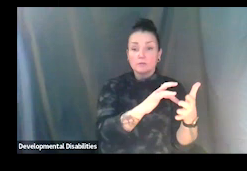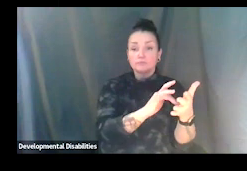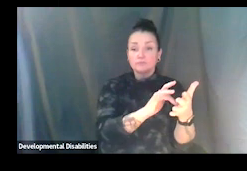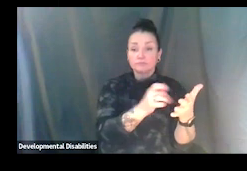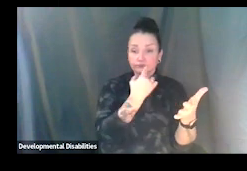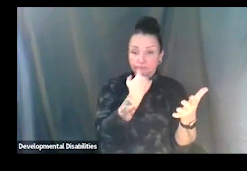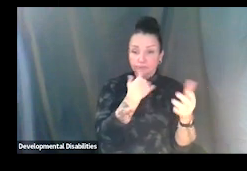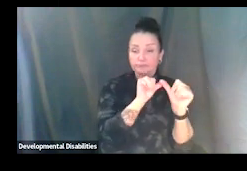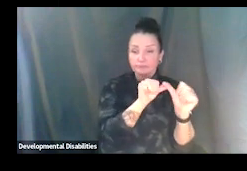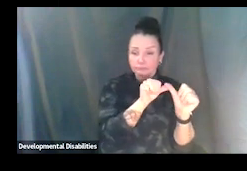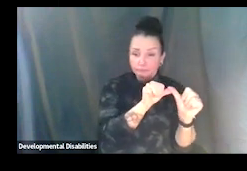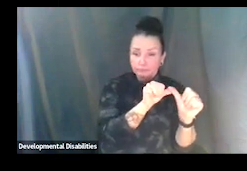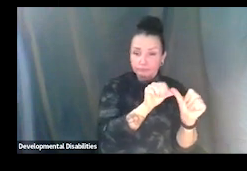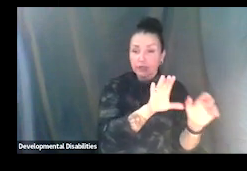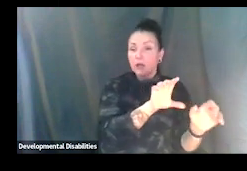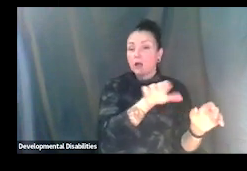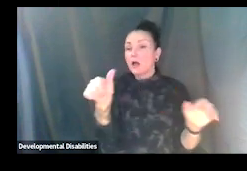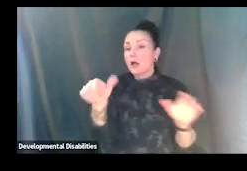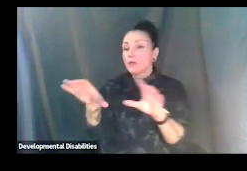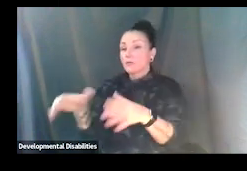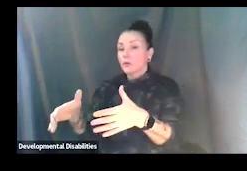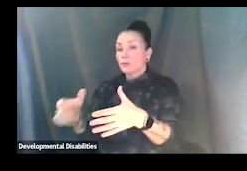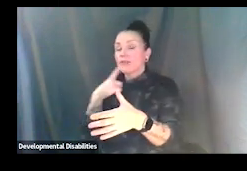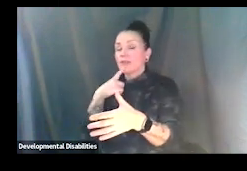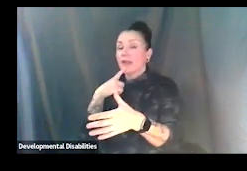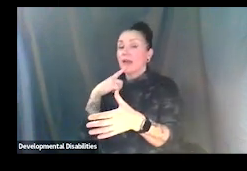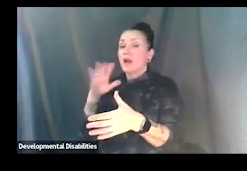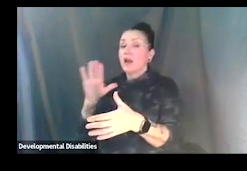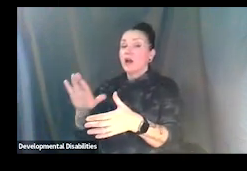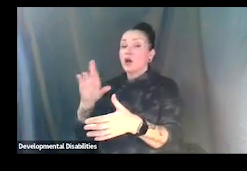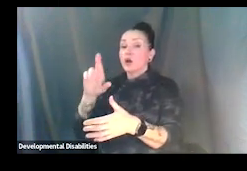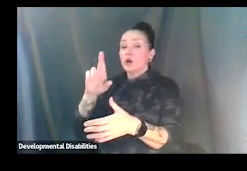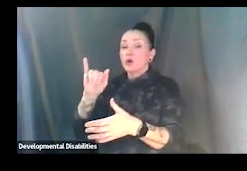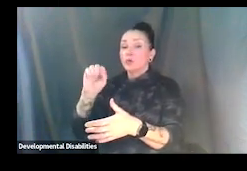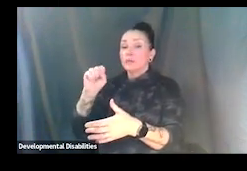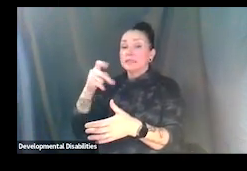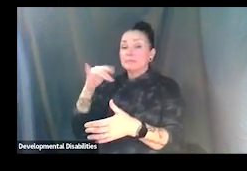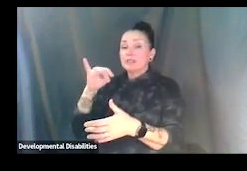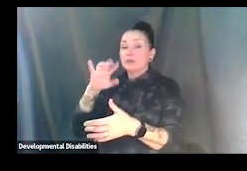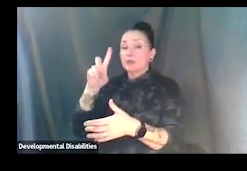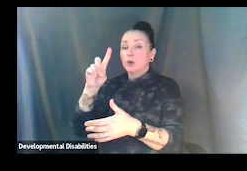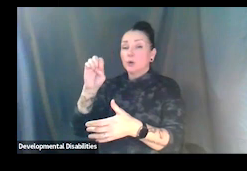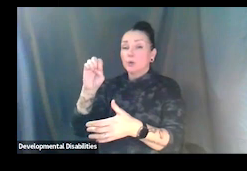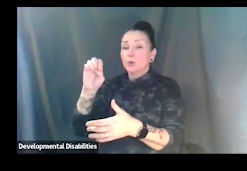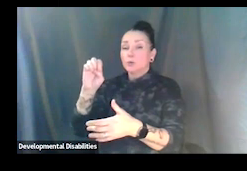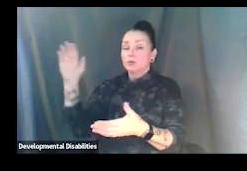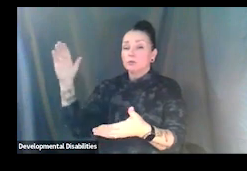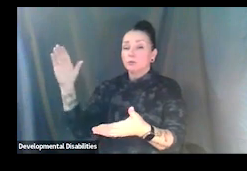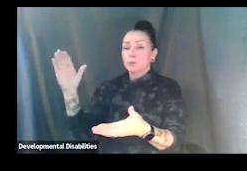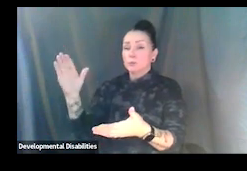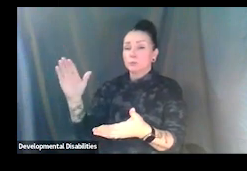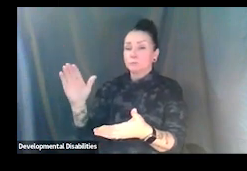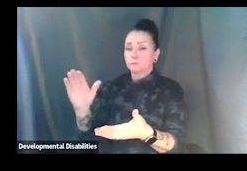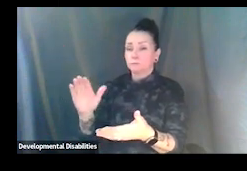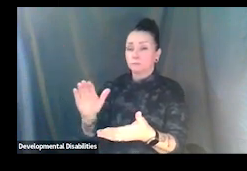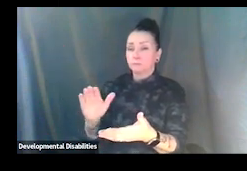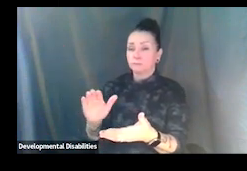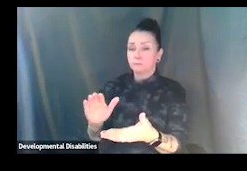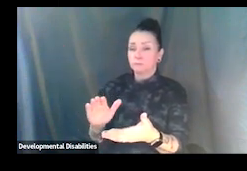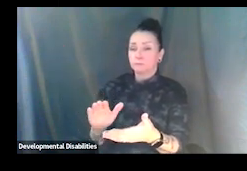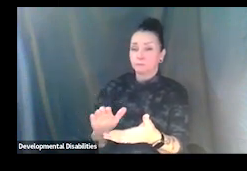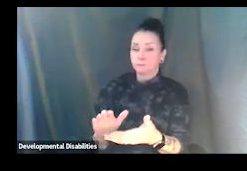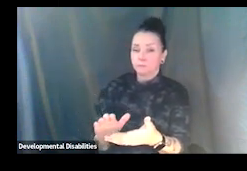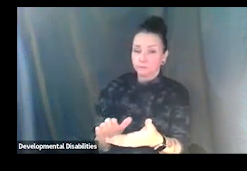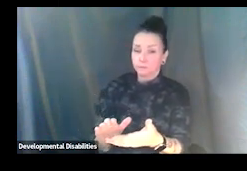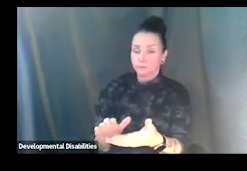orange obviously are placebo, and at this point here, as it says, that's at this point in time, people were off the risperidone completely. So they went down by a quarter of the